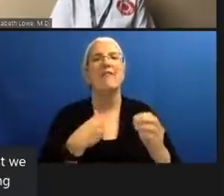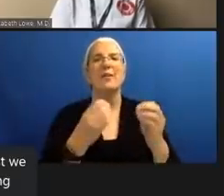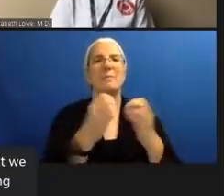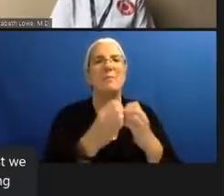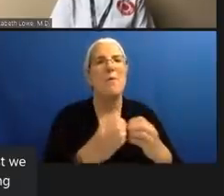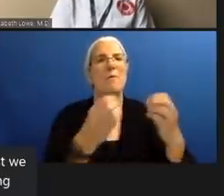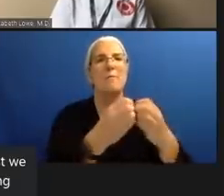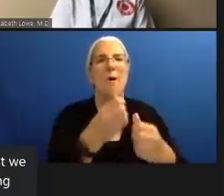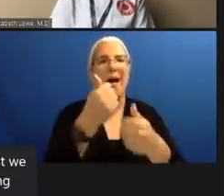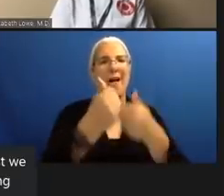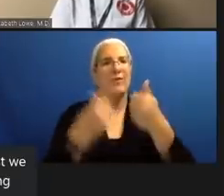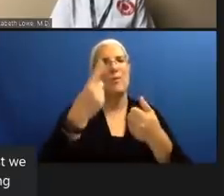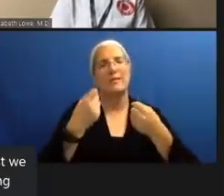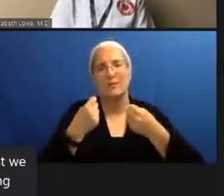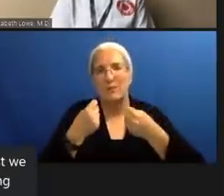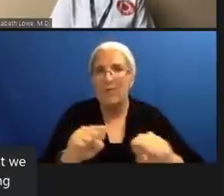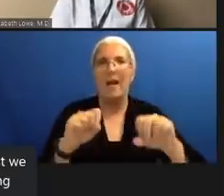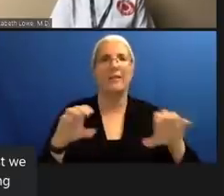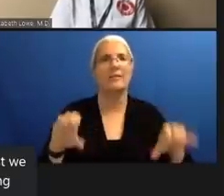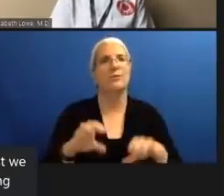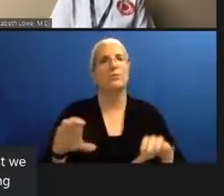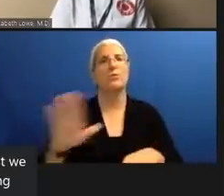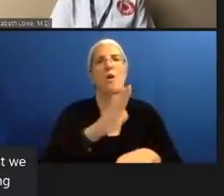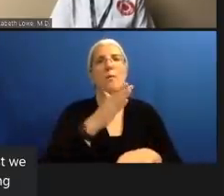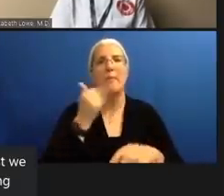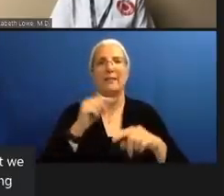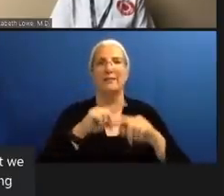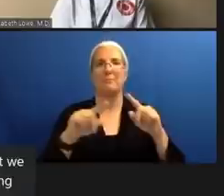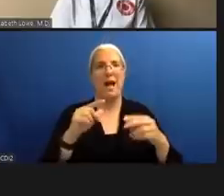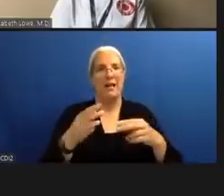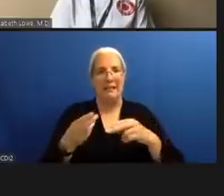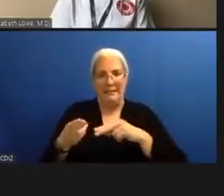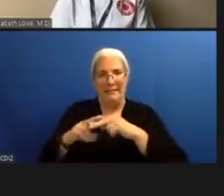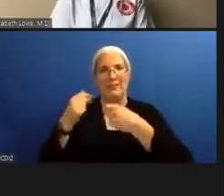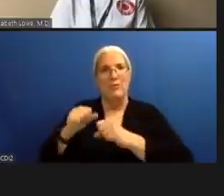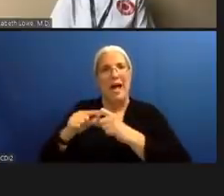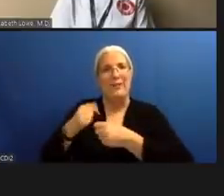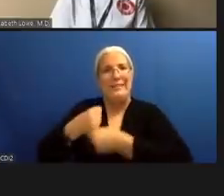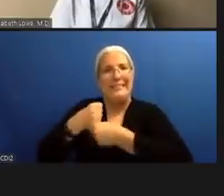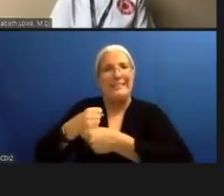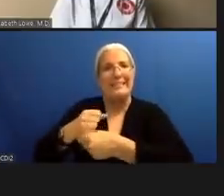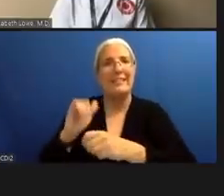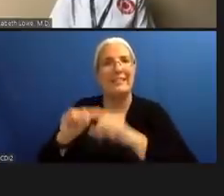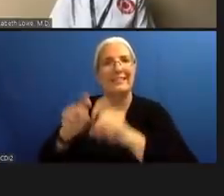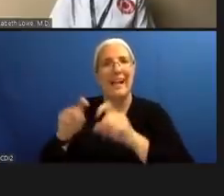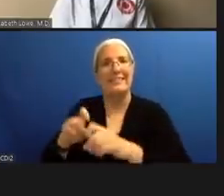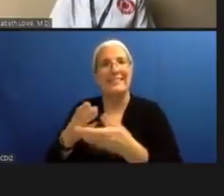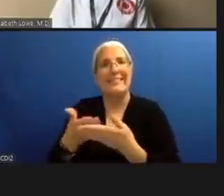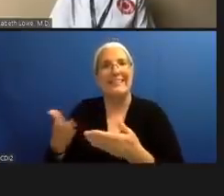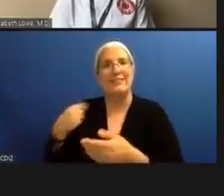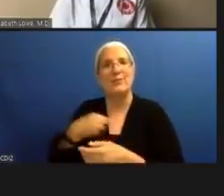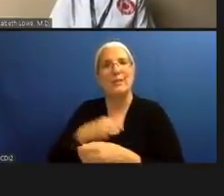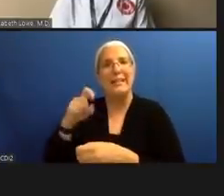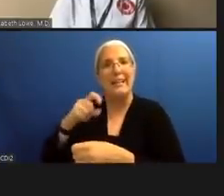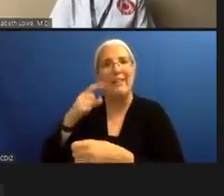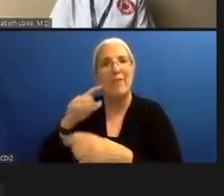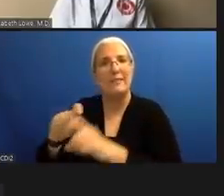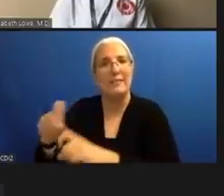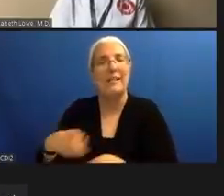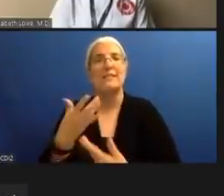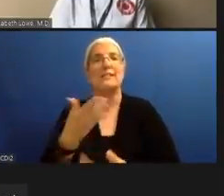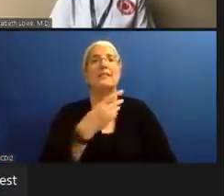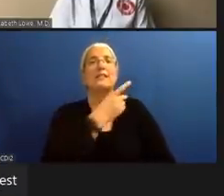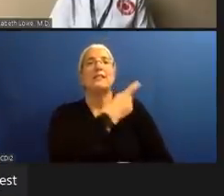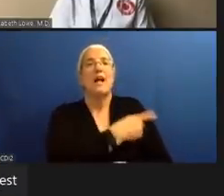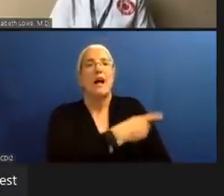as possible. I think Kaiser has, I believe we have the biggest internal lab in the